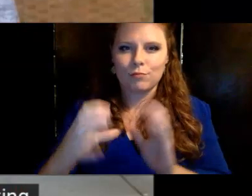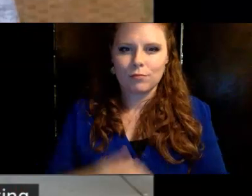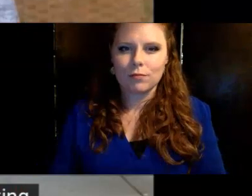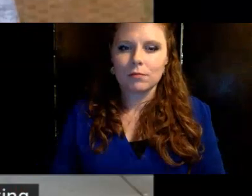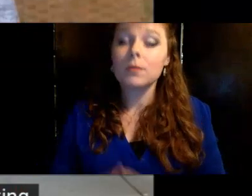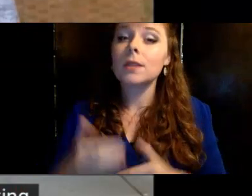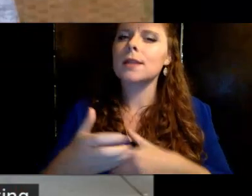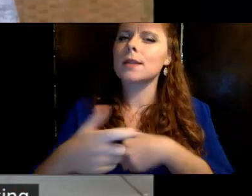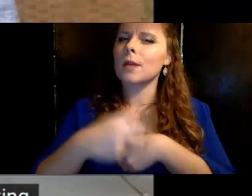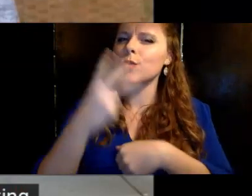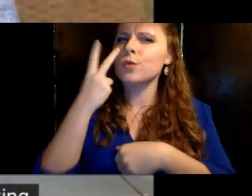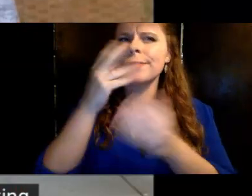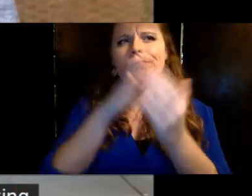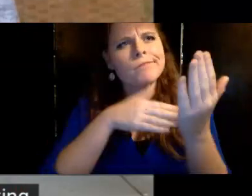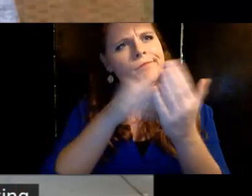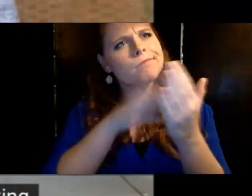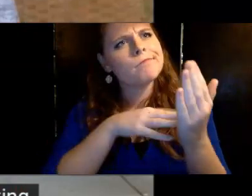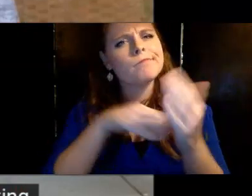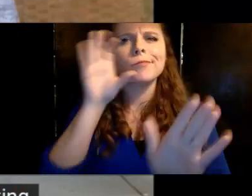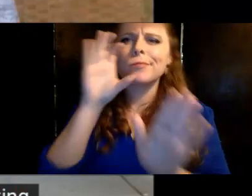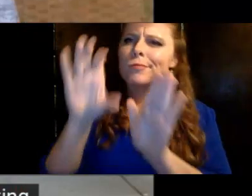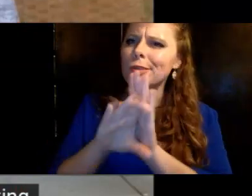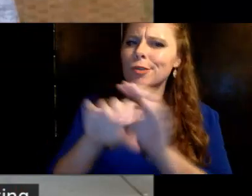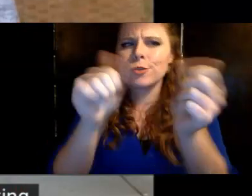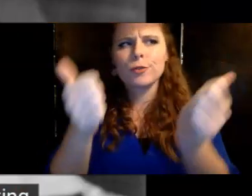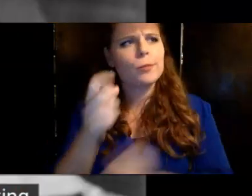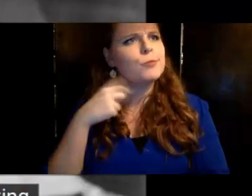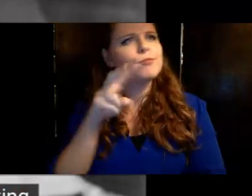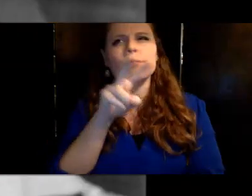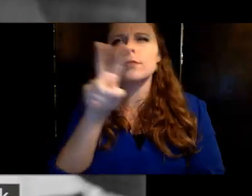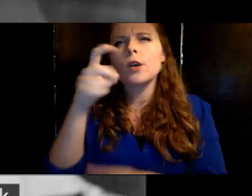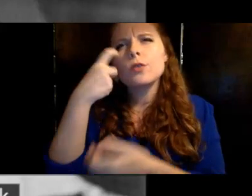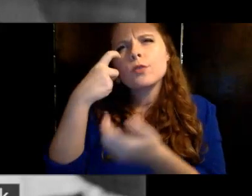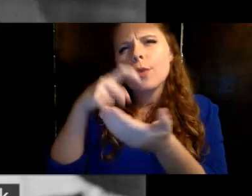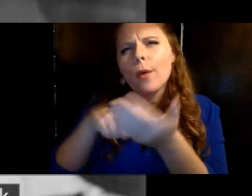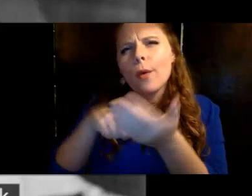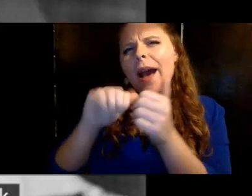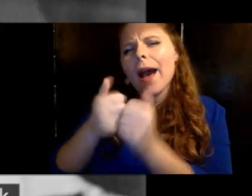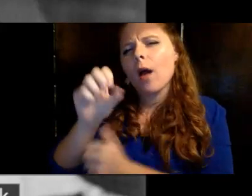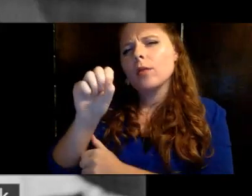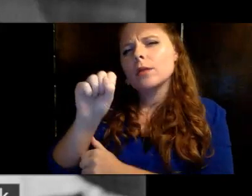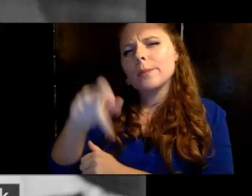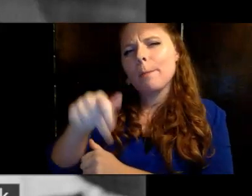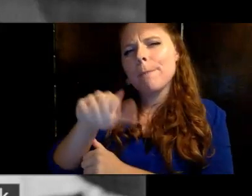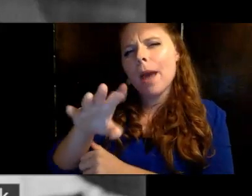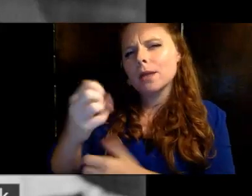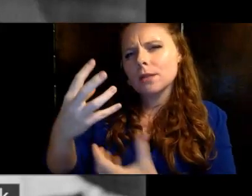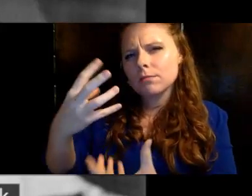The next time you're looking at a painting, photograph, or sculpture, try to notice how the artist is using space in their